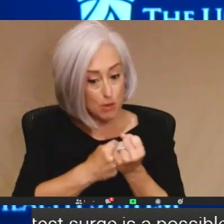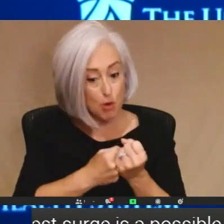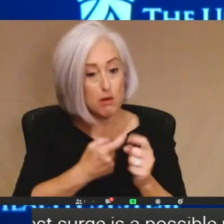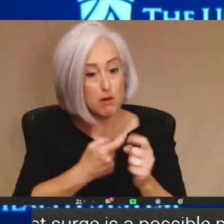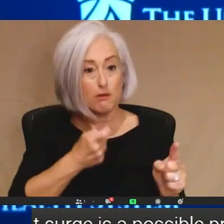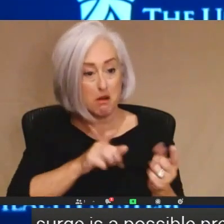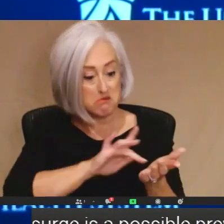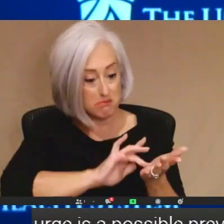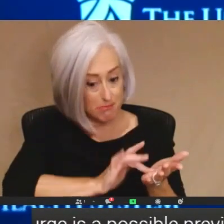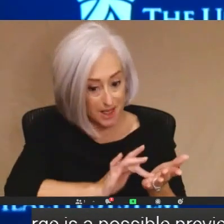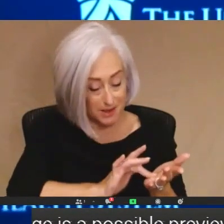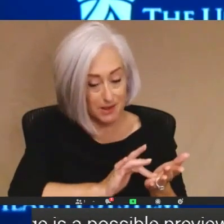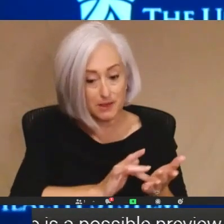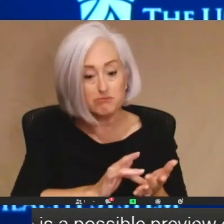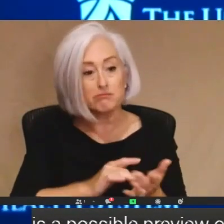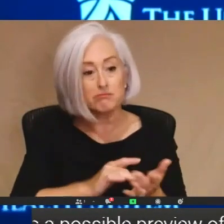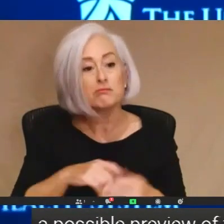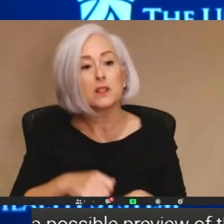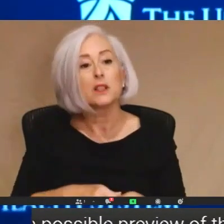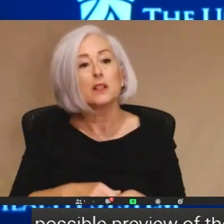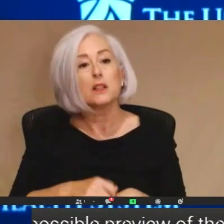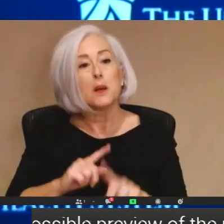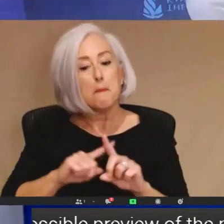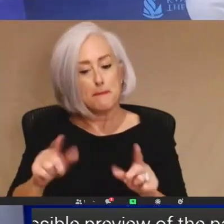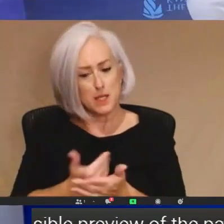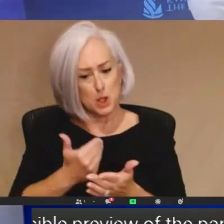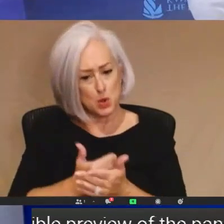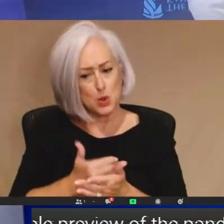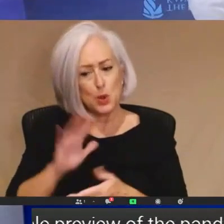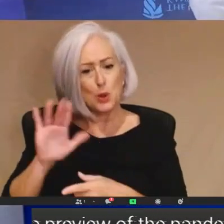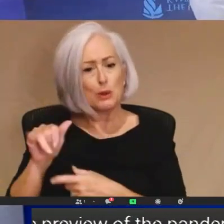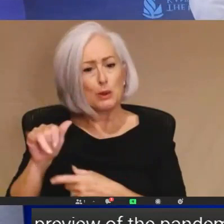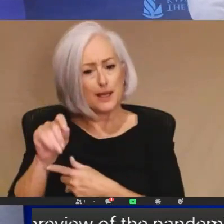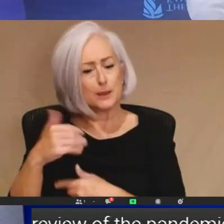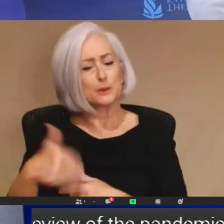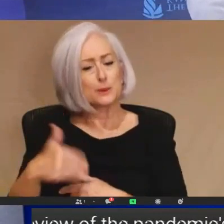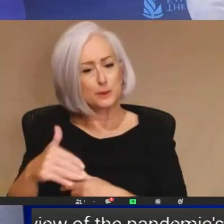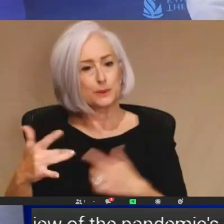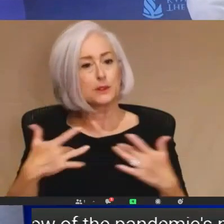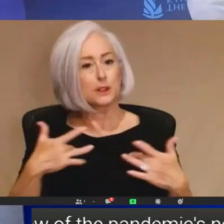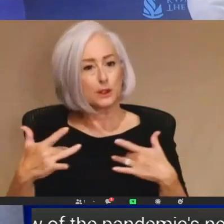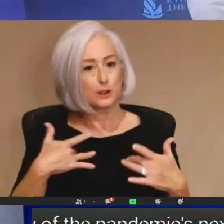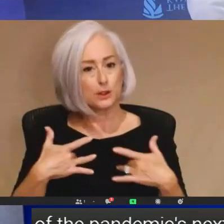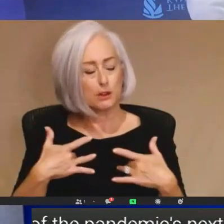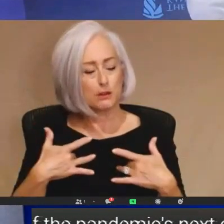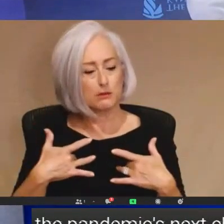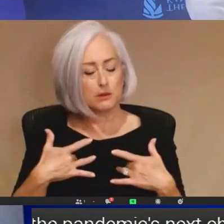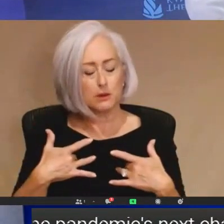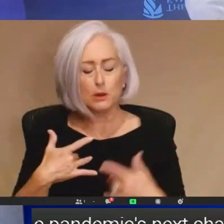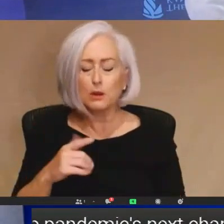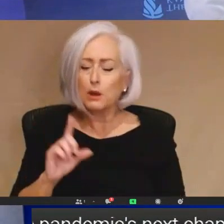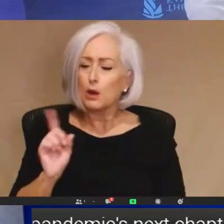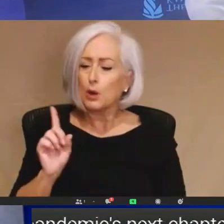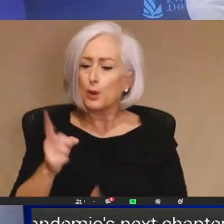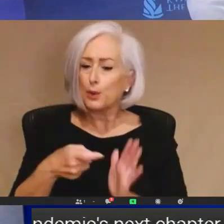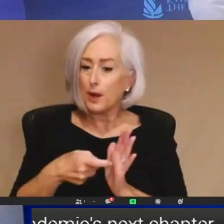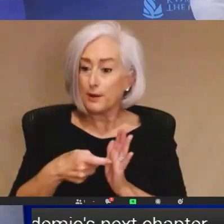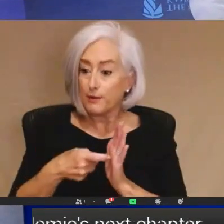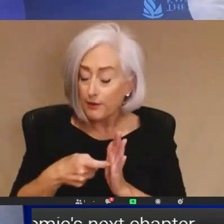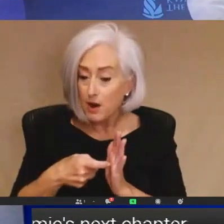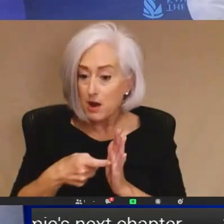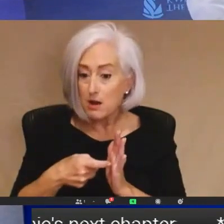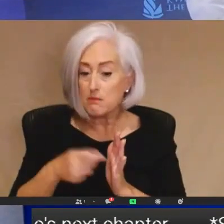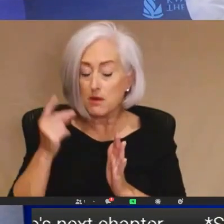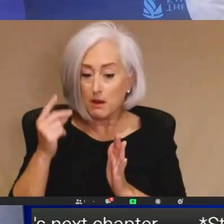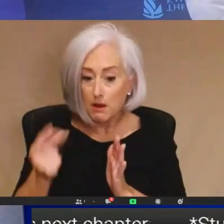new cases are certainly concerning. So where did this come from? It just seemed like poof, it became a headline, and now you've got parents like myself